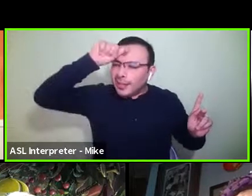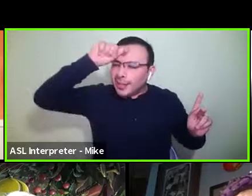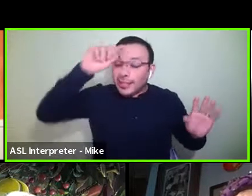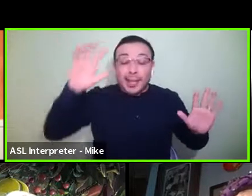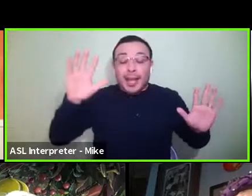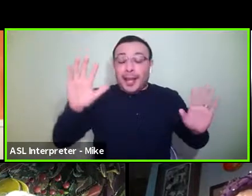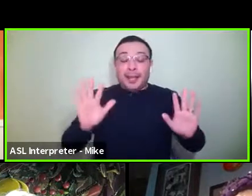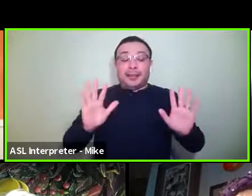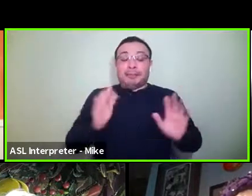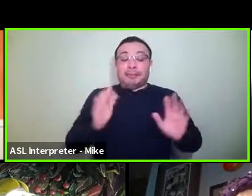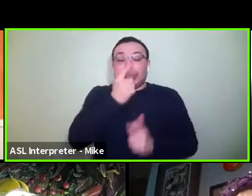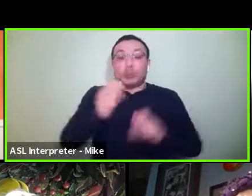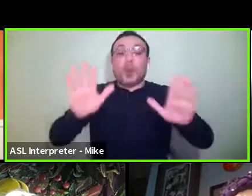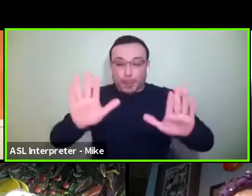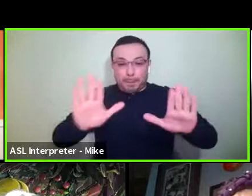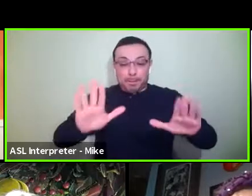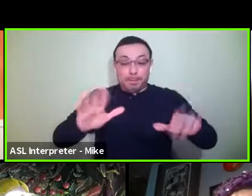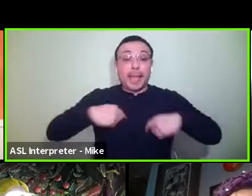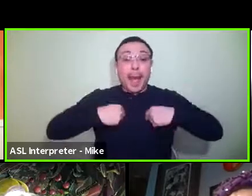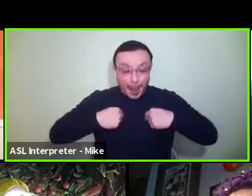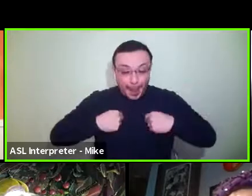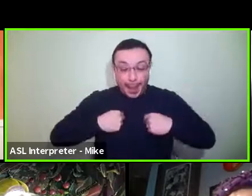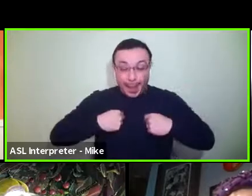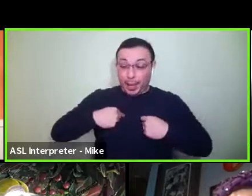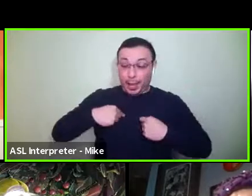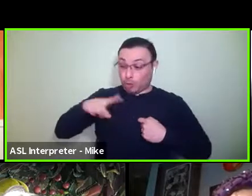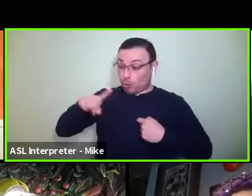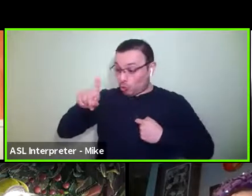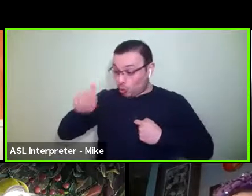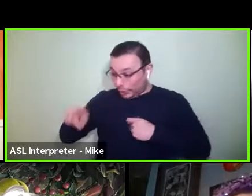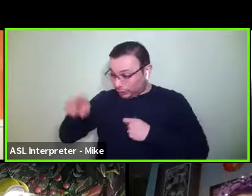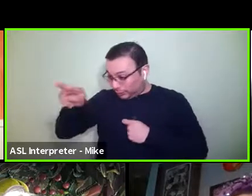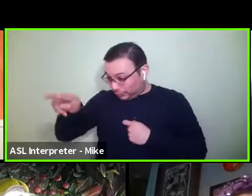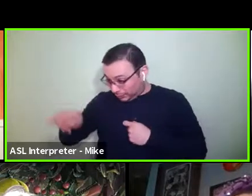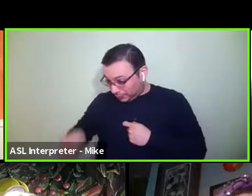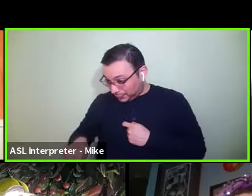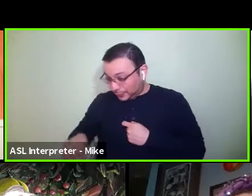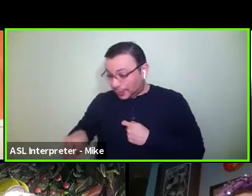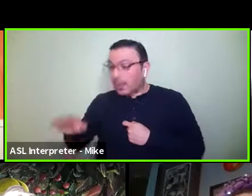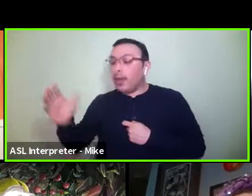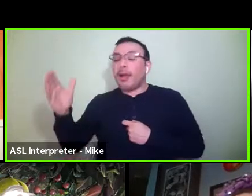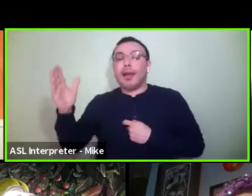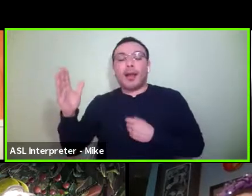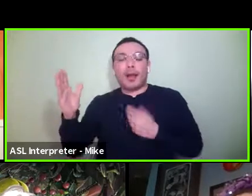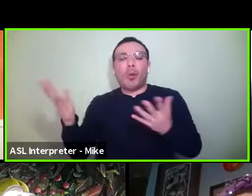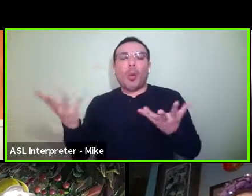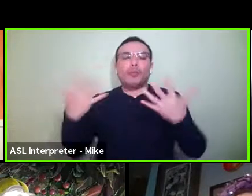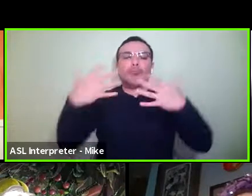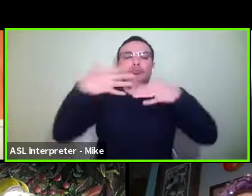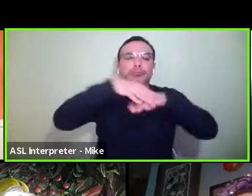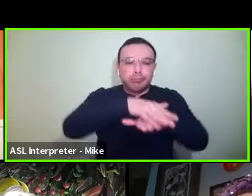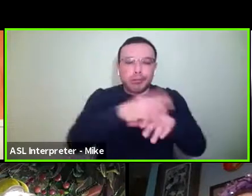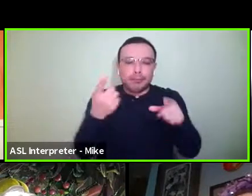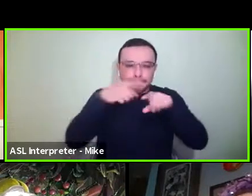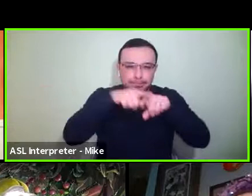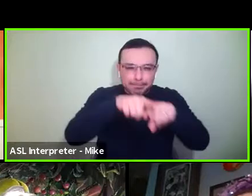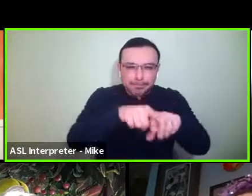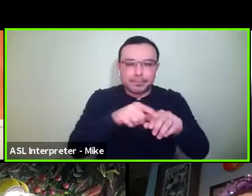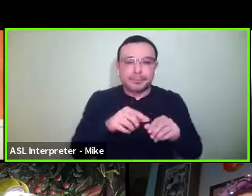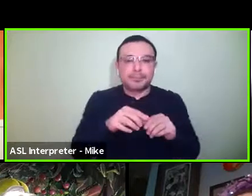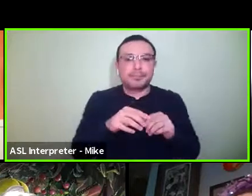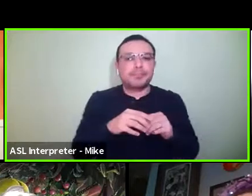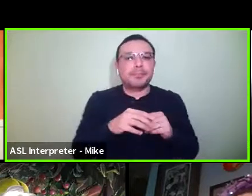the audience. Can you talk a little bit more about structural supports and infrastructure and